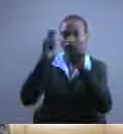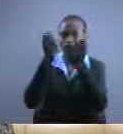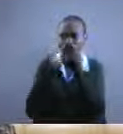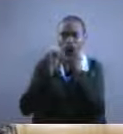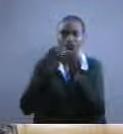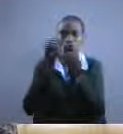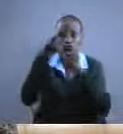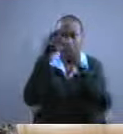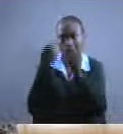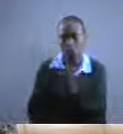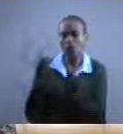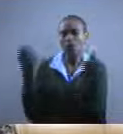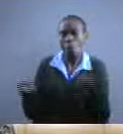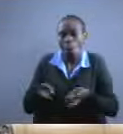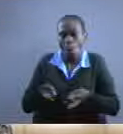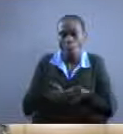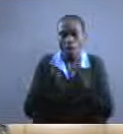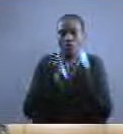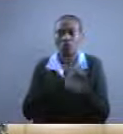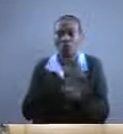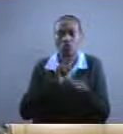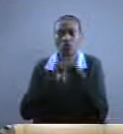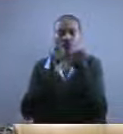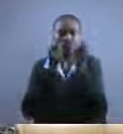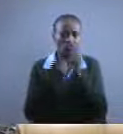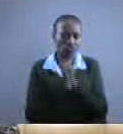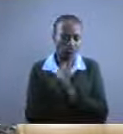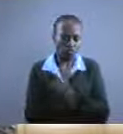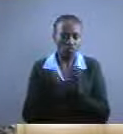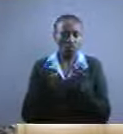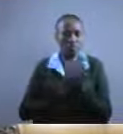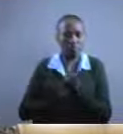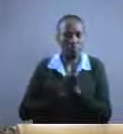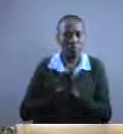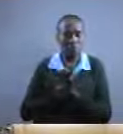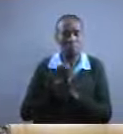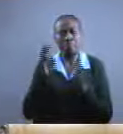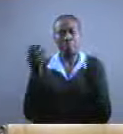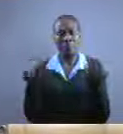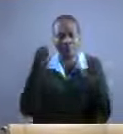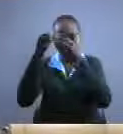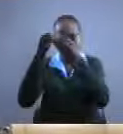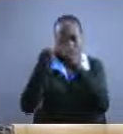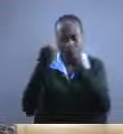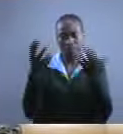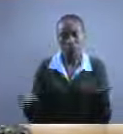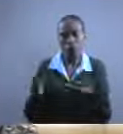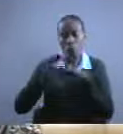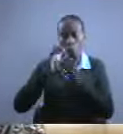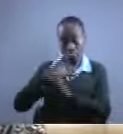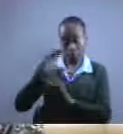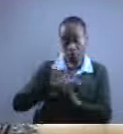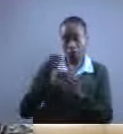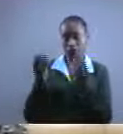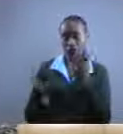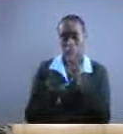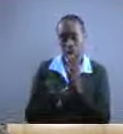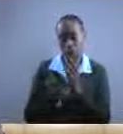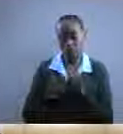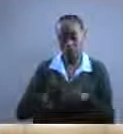principles and methodologies to improve effectiveness and efficiency through information and communications